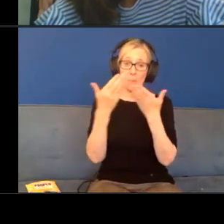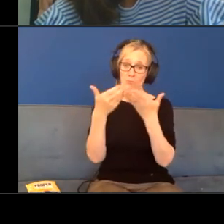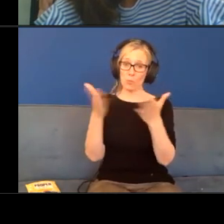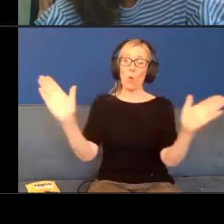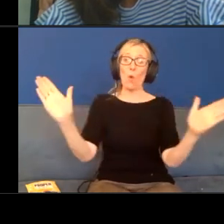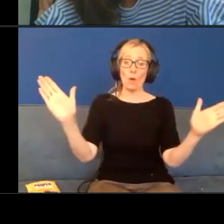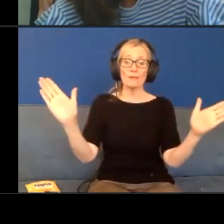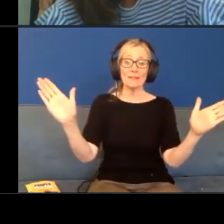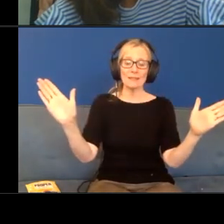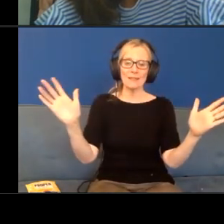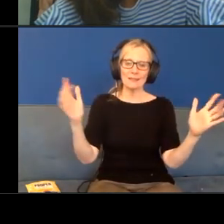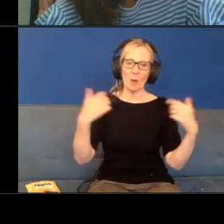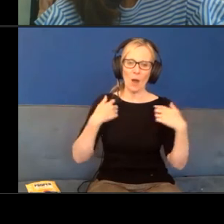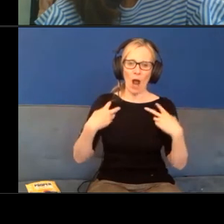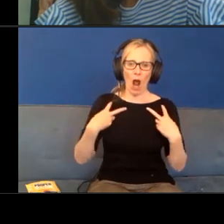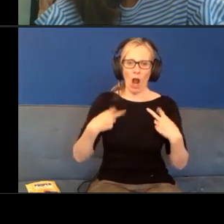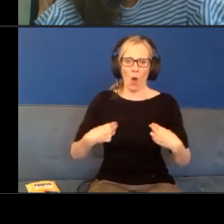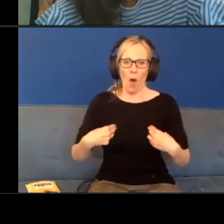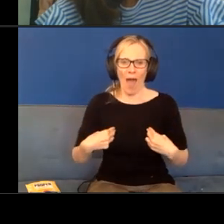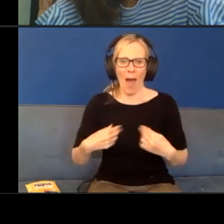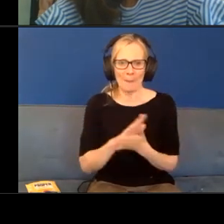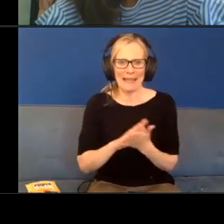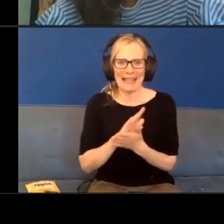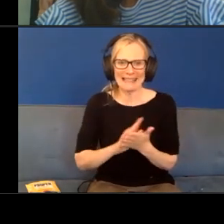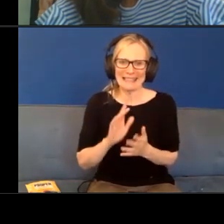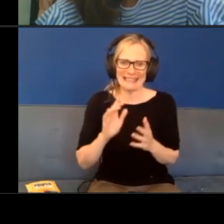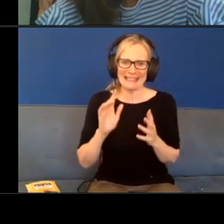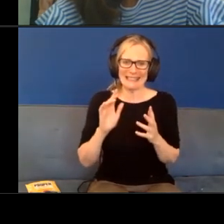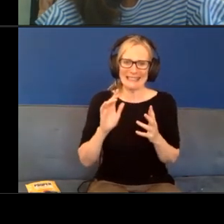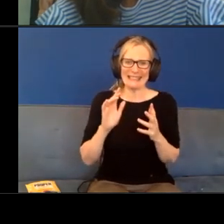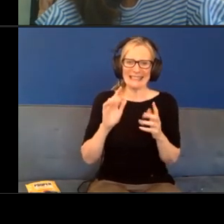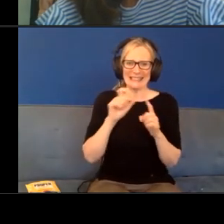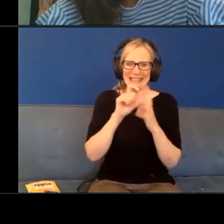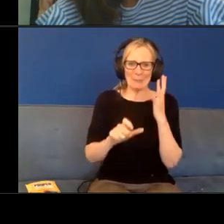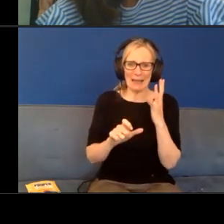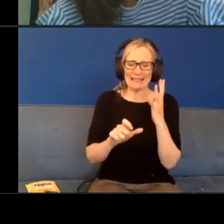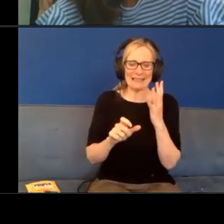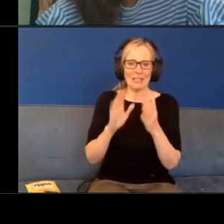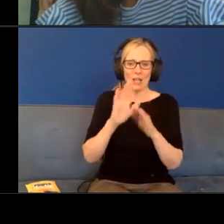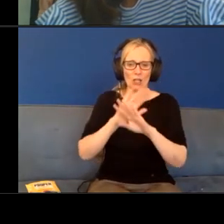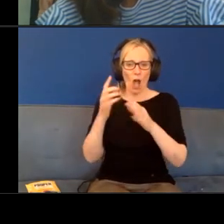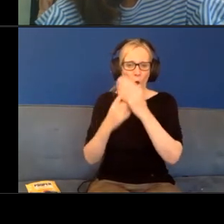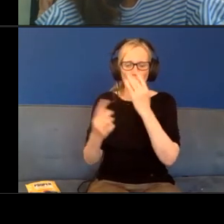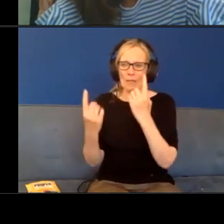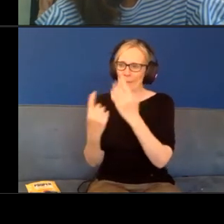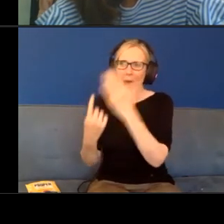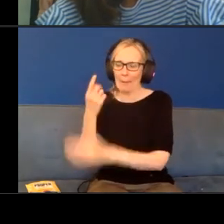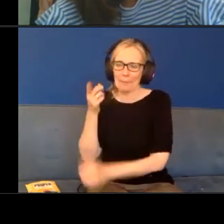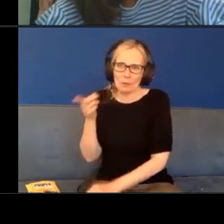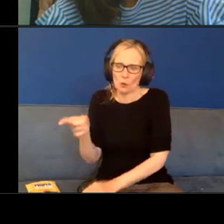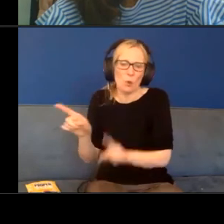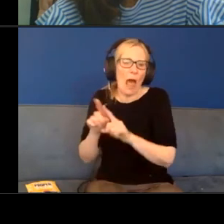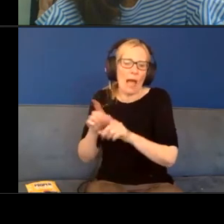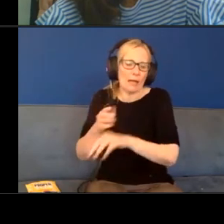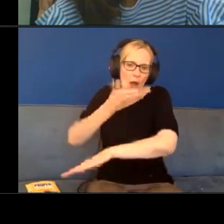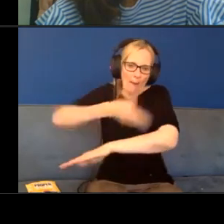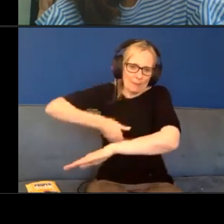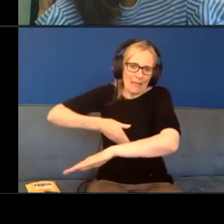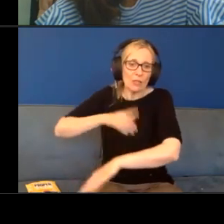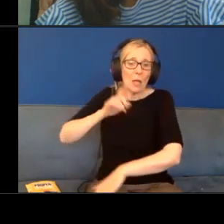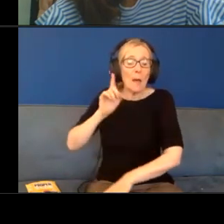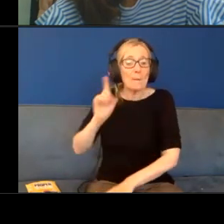as a lawyer, you will see disability not just in terms of something that might have happened to you, for instance, amputation, but